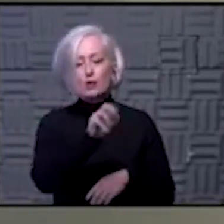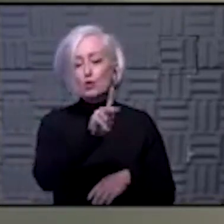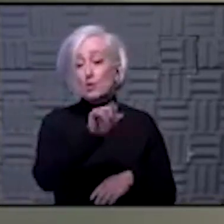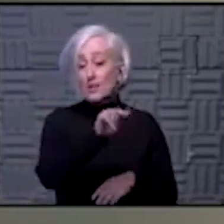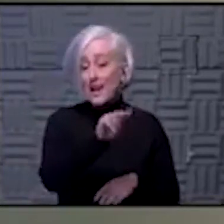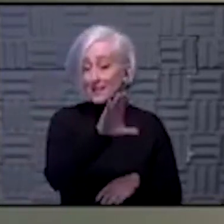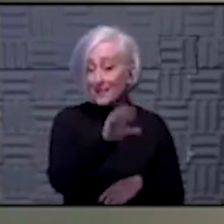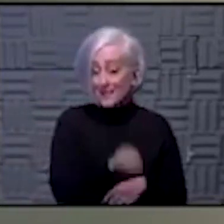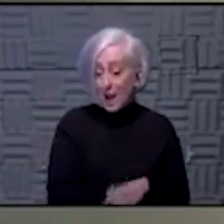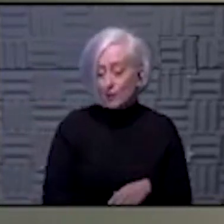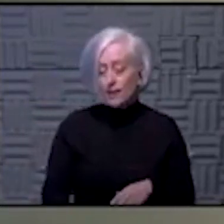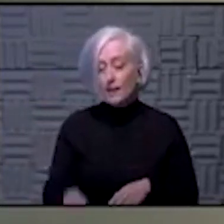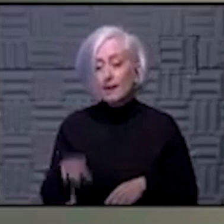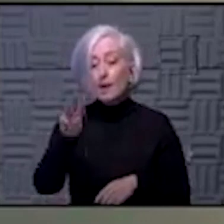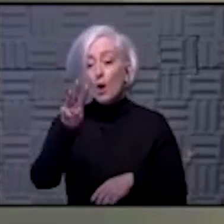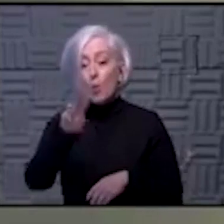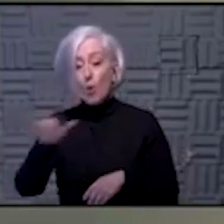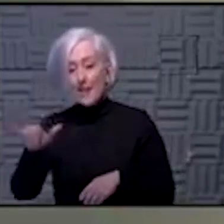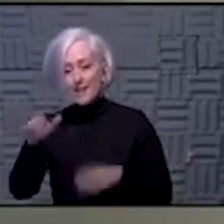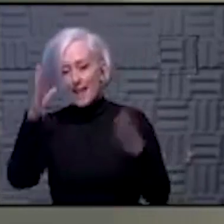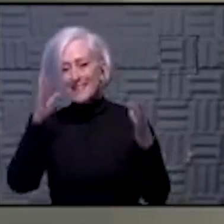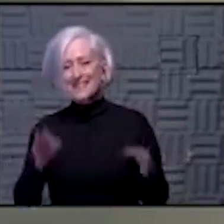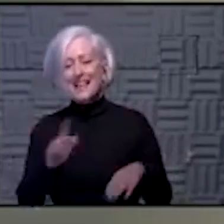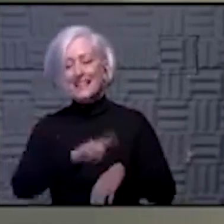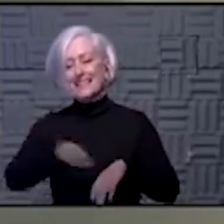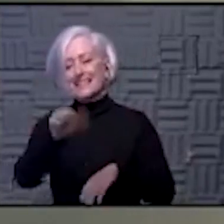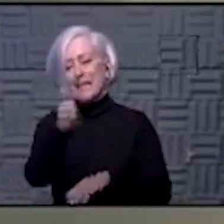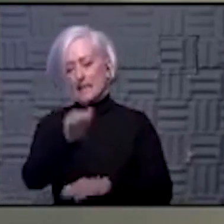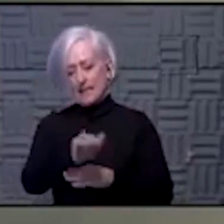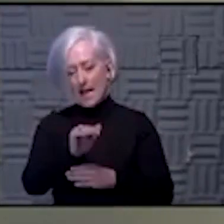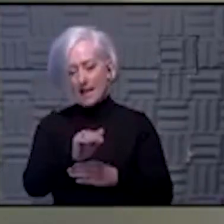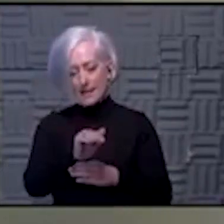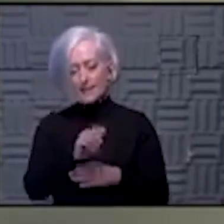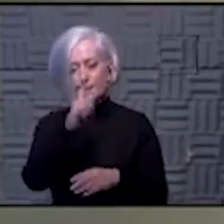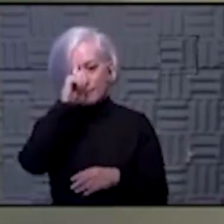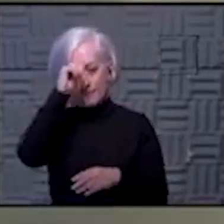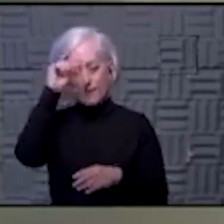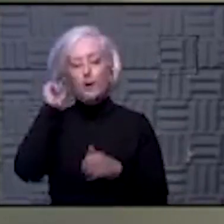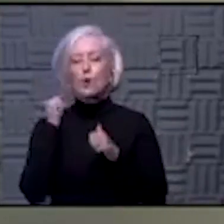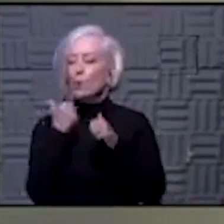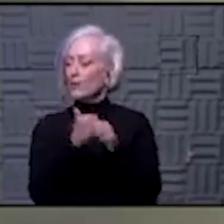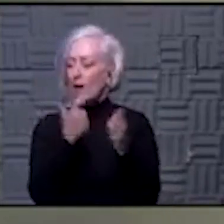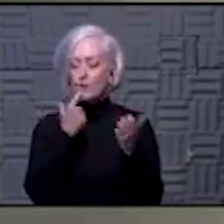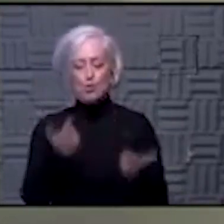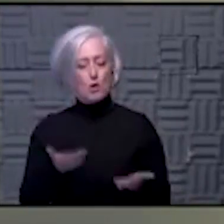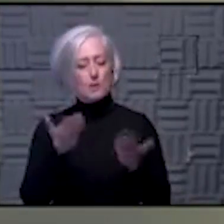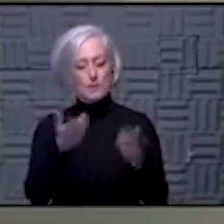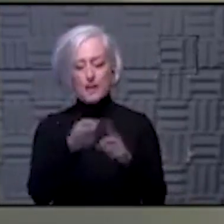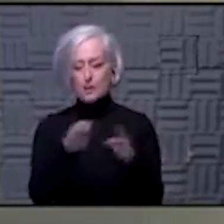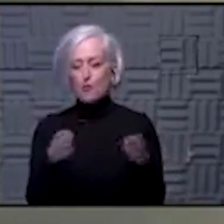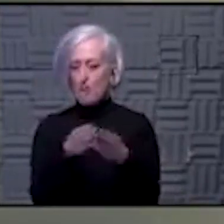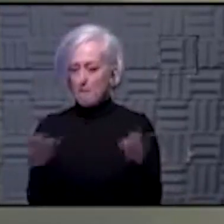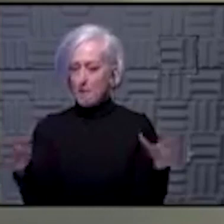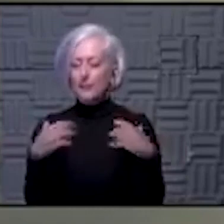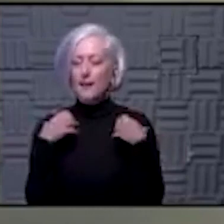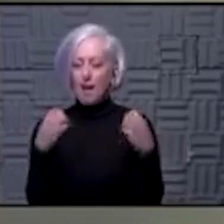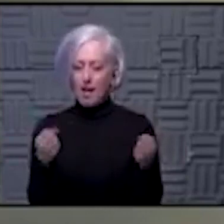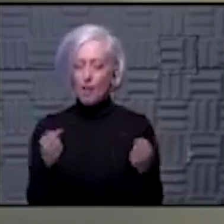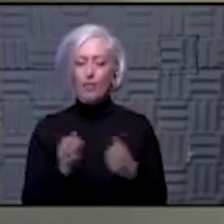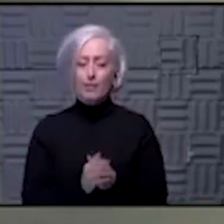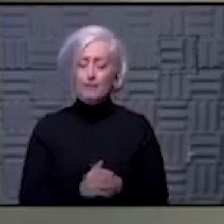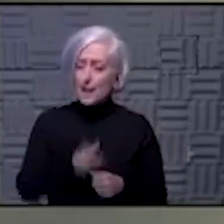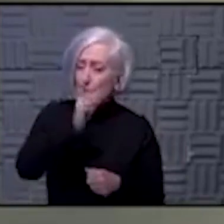County came together to agree on 10 o'clock. We just simply follow the recommendations of the public health and